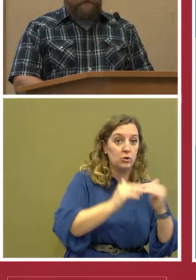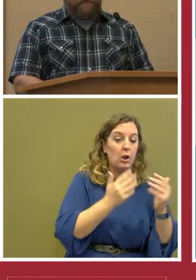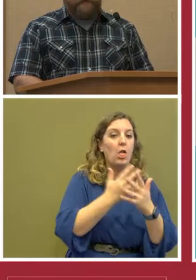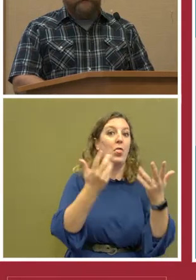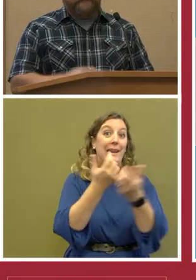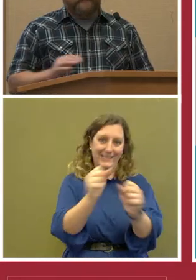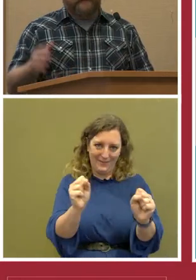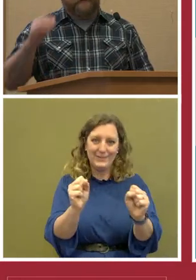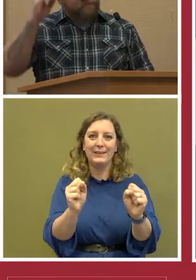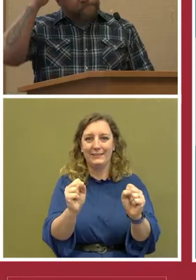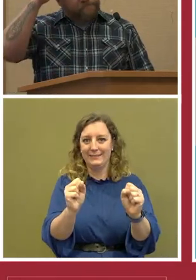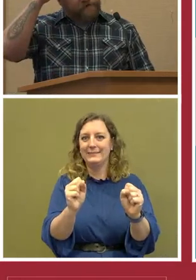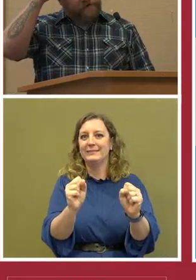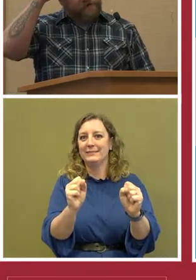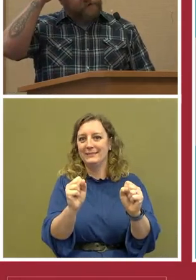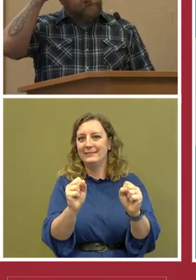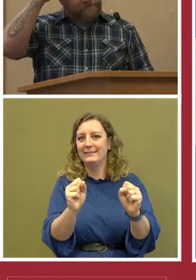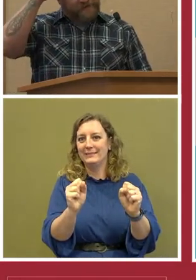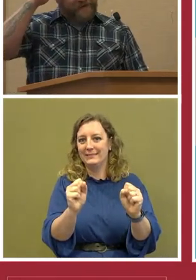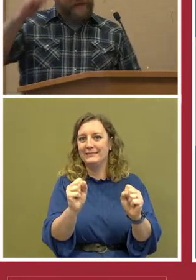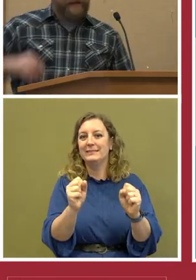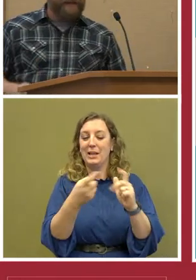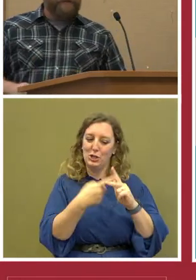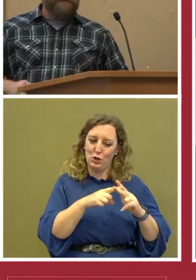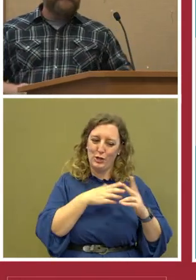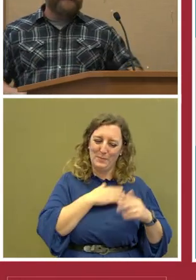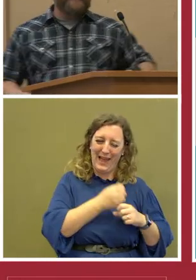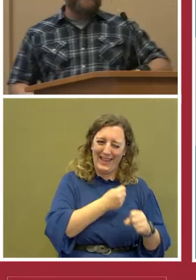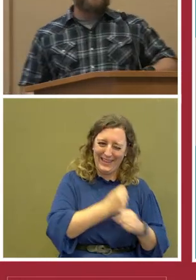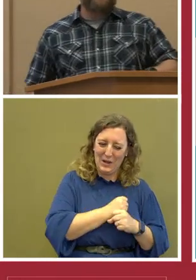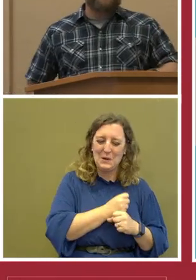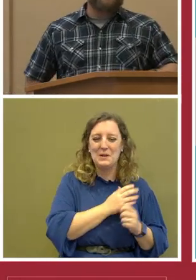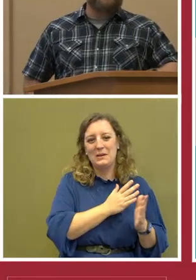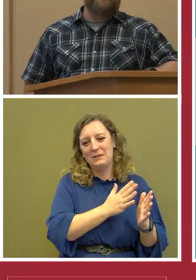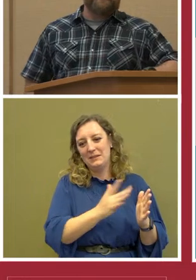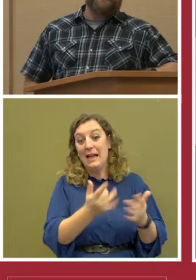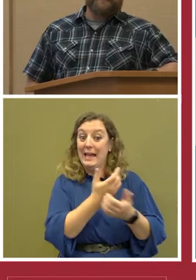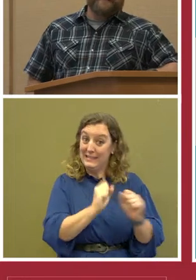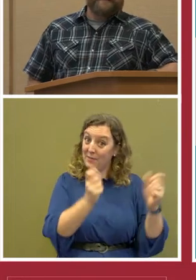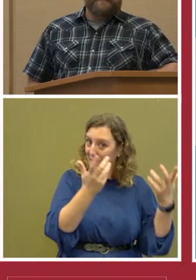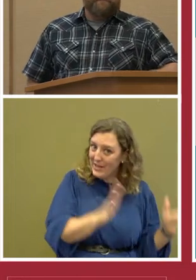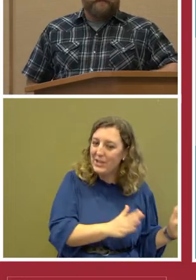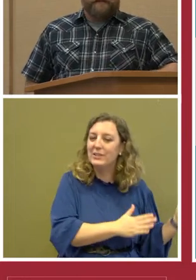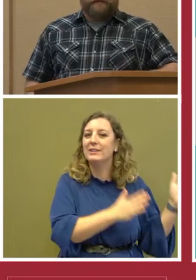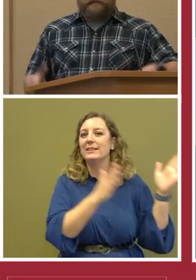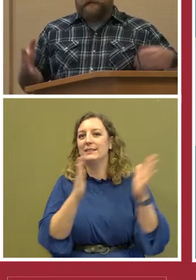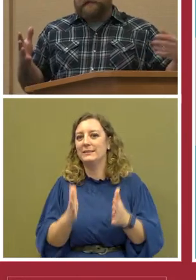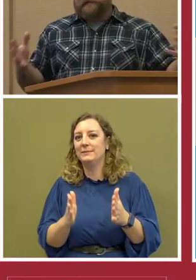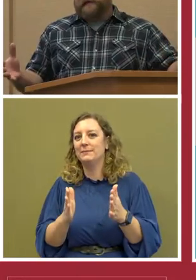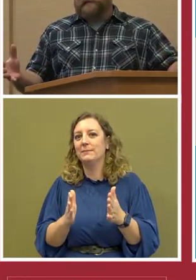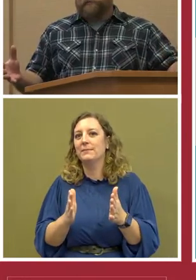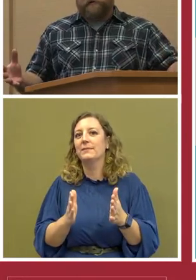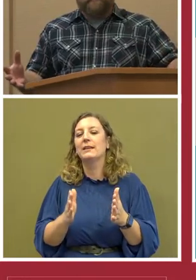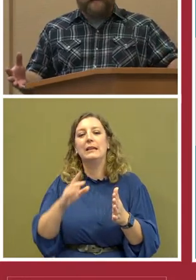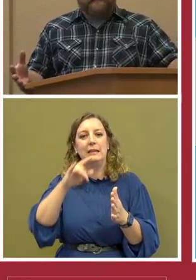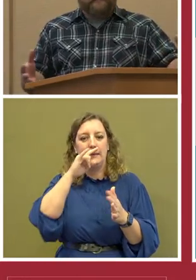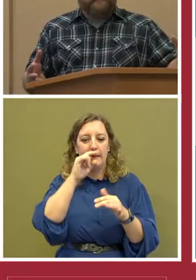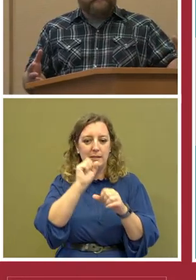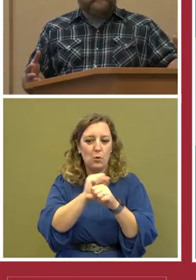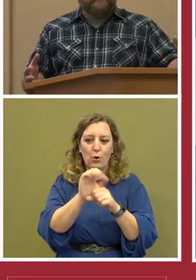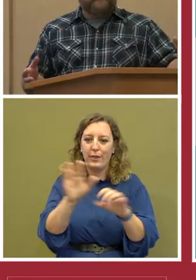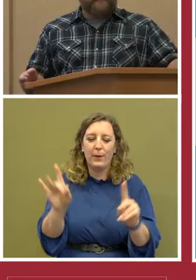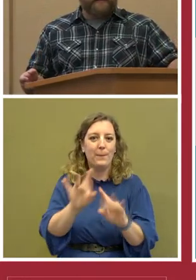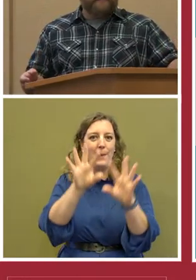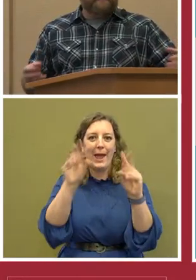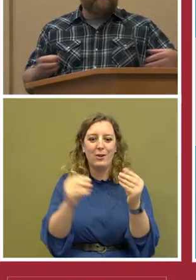safety starts out my year. And then once the safety is through, kids work their magic,